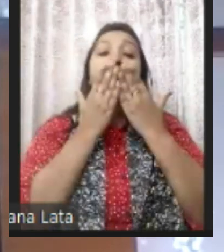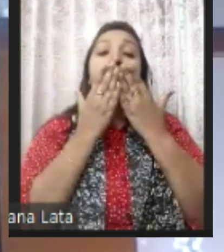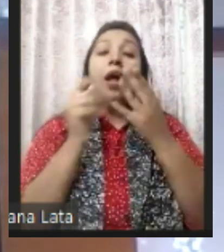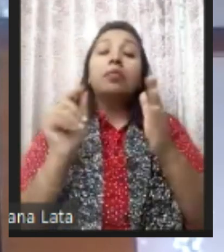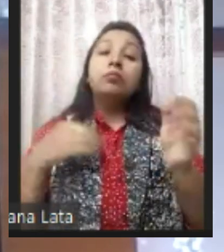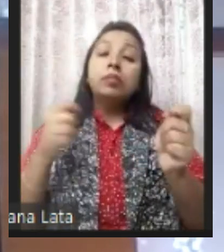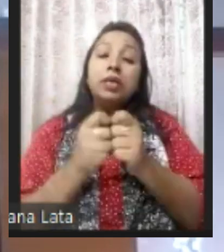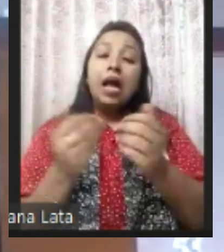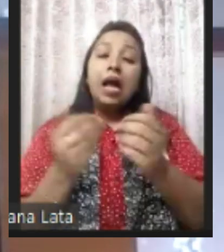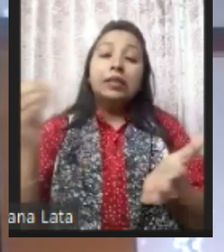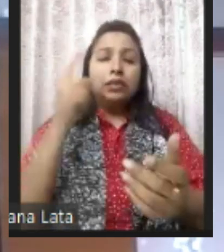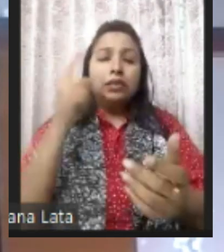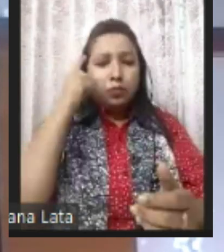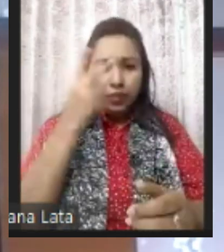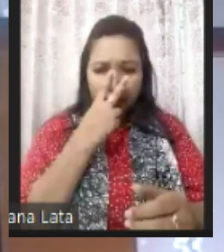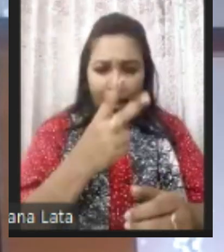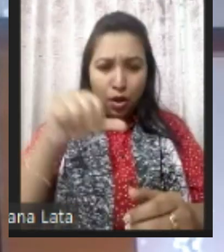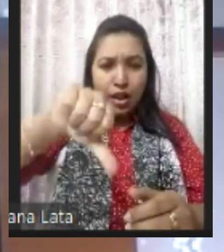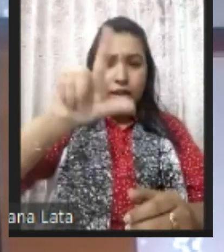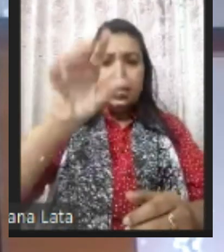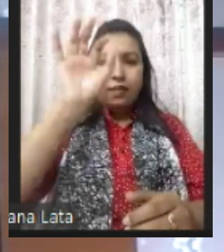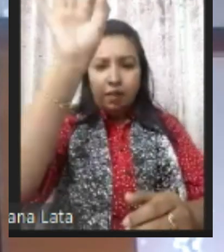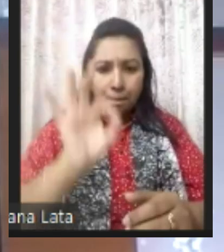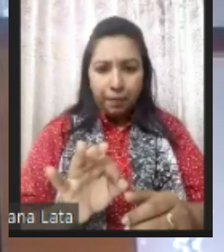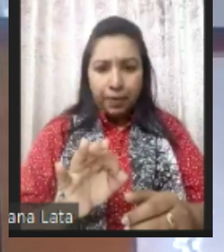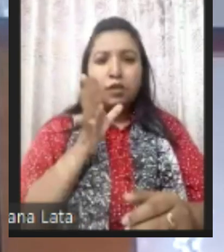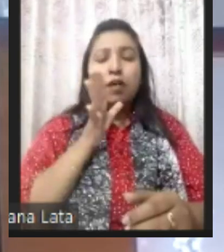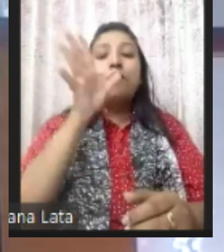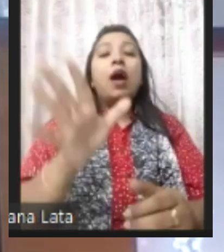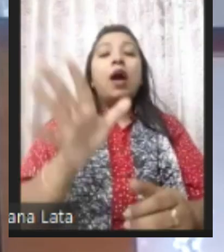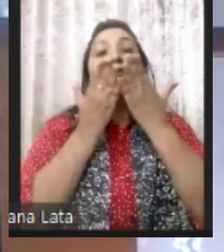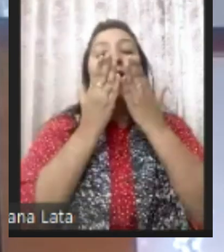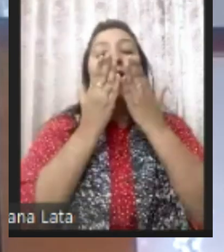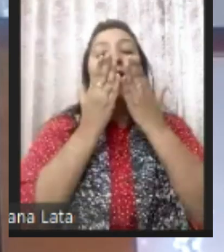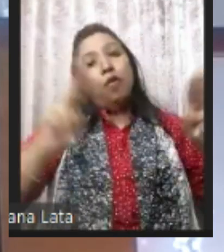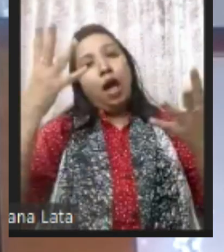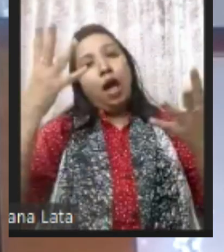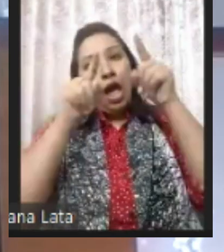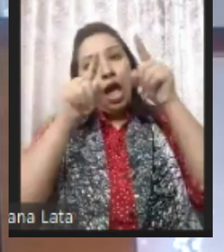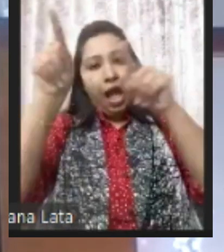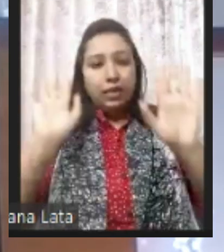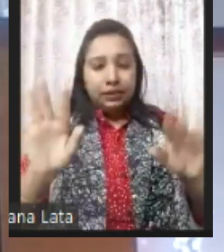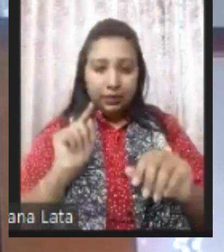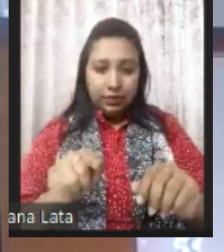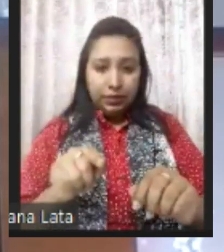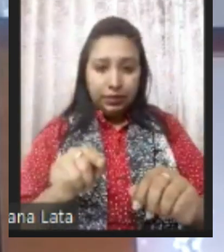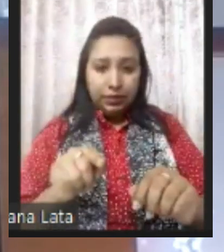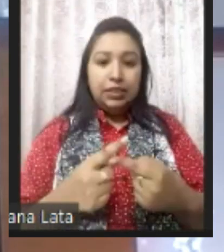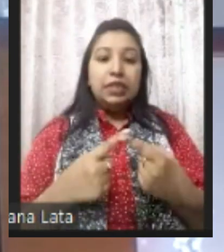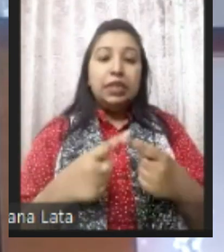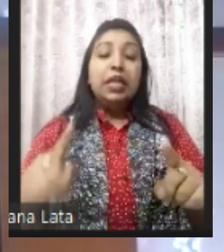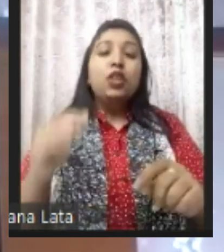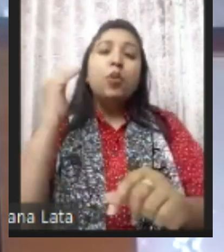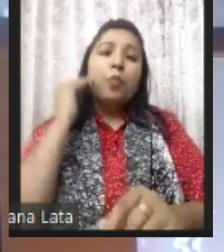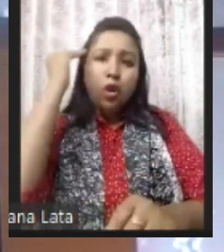this, 97% of the primary education enrollment in our country, but if you see it is for the disabled person or